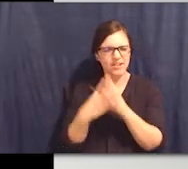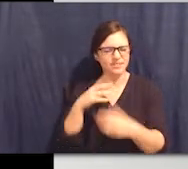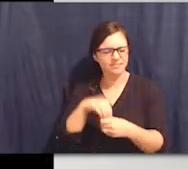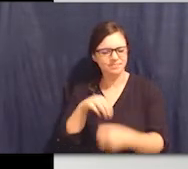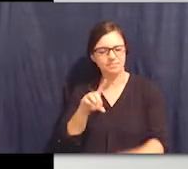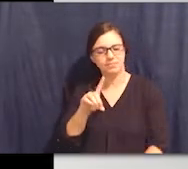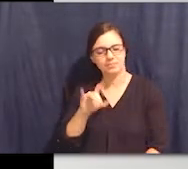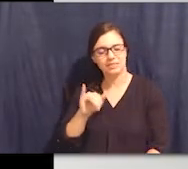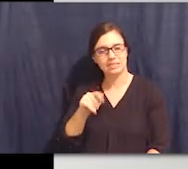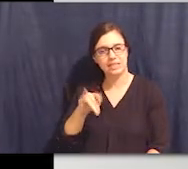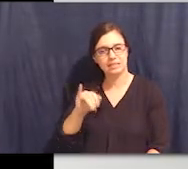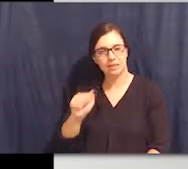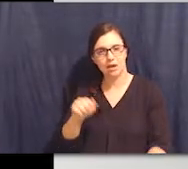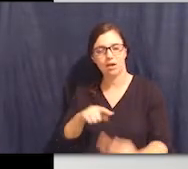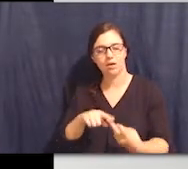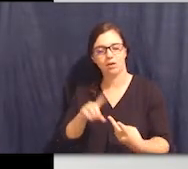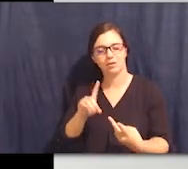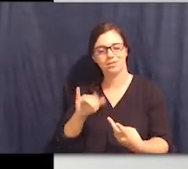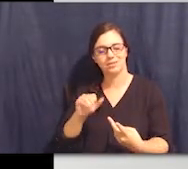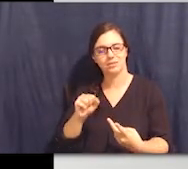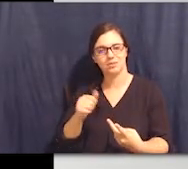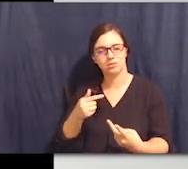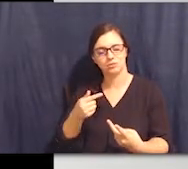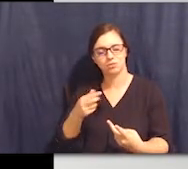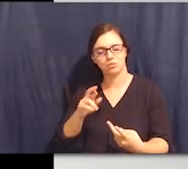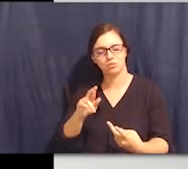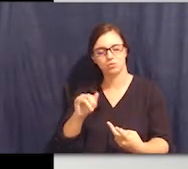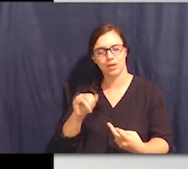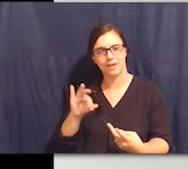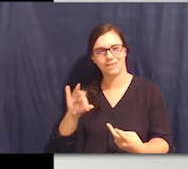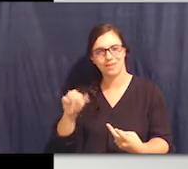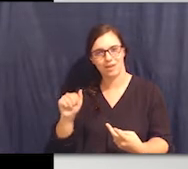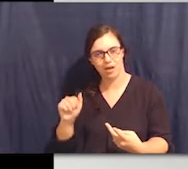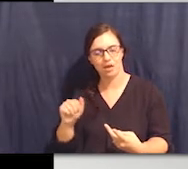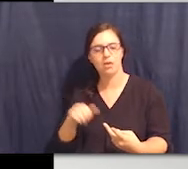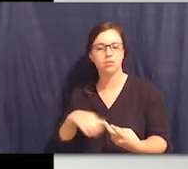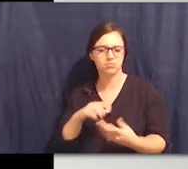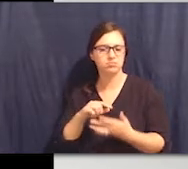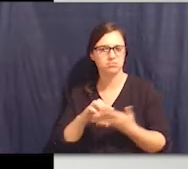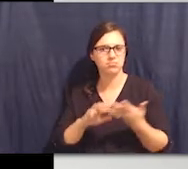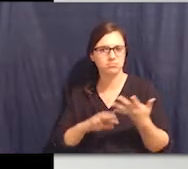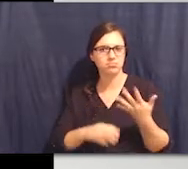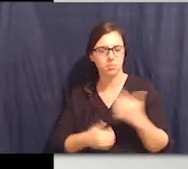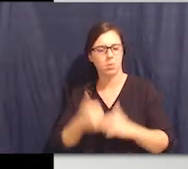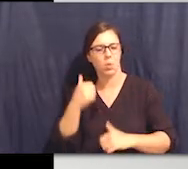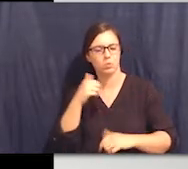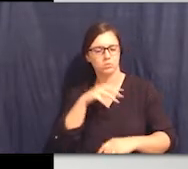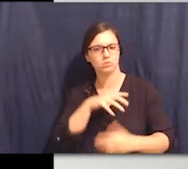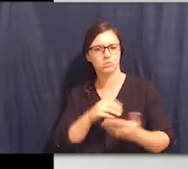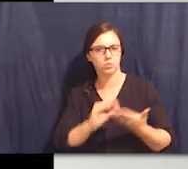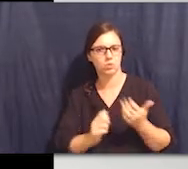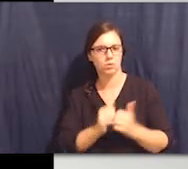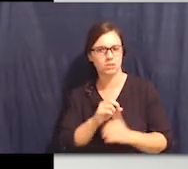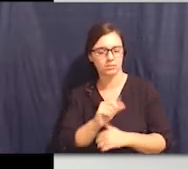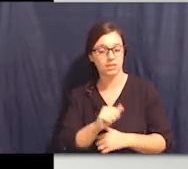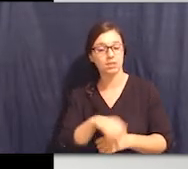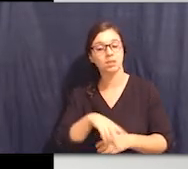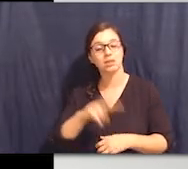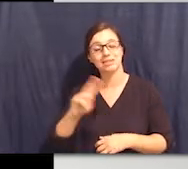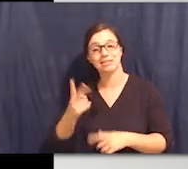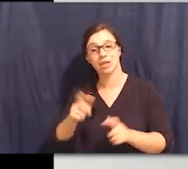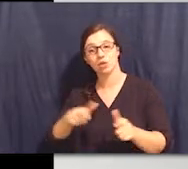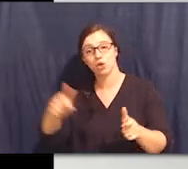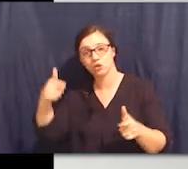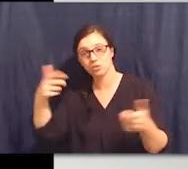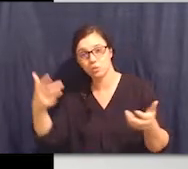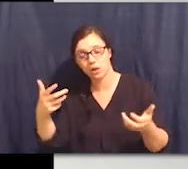dyslexia, dysgraphia. Those are examples of SLD. That's our largest population of students with disabilities. And then the second largest, of